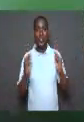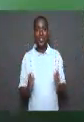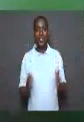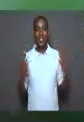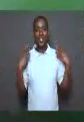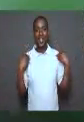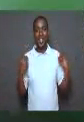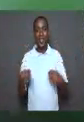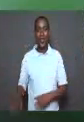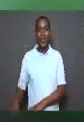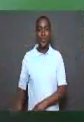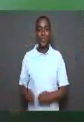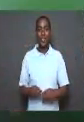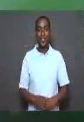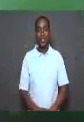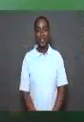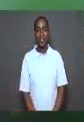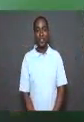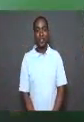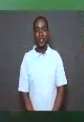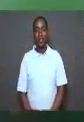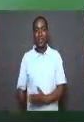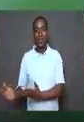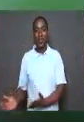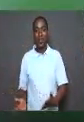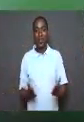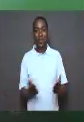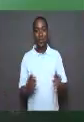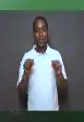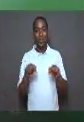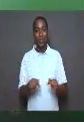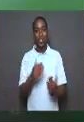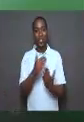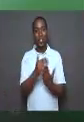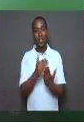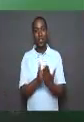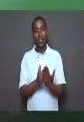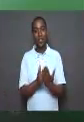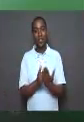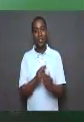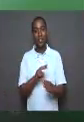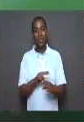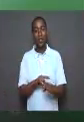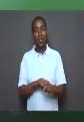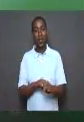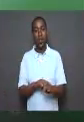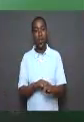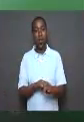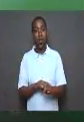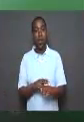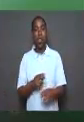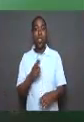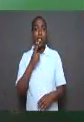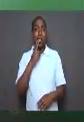Hello, teacher. Hello, students. Welcome to today's lesson on the effect